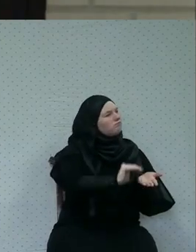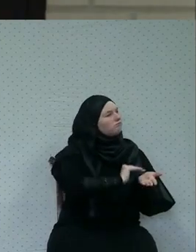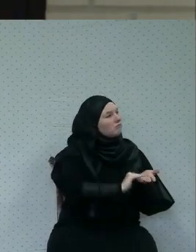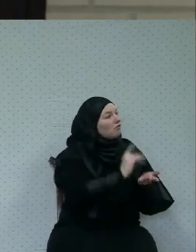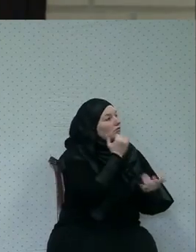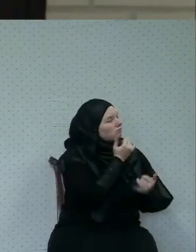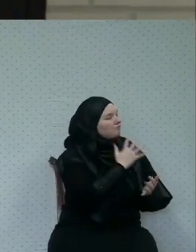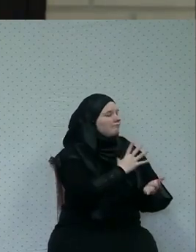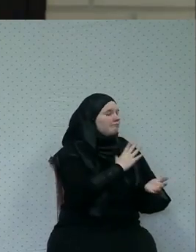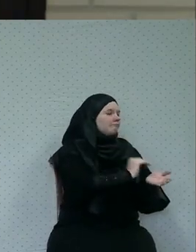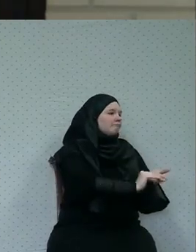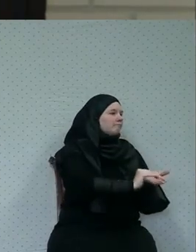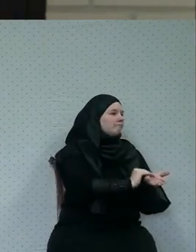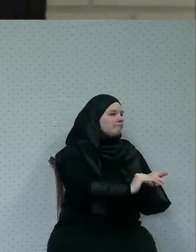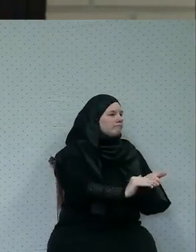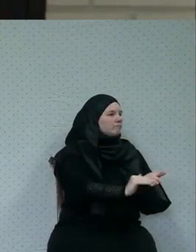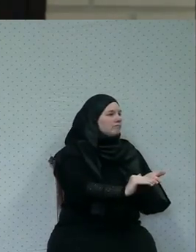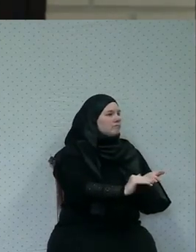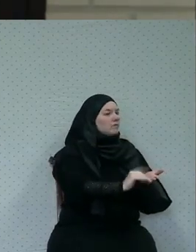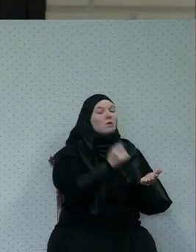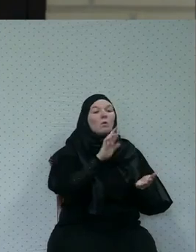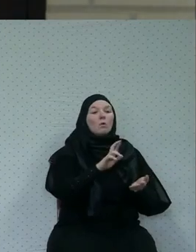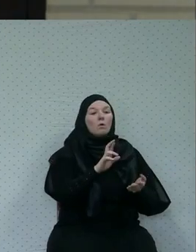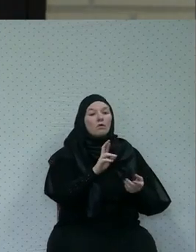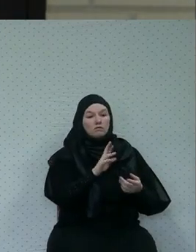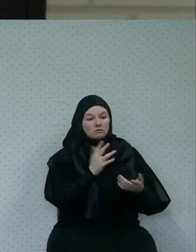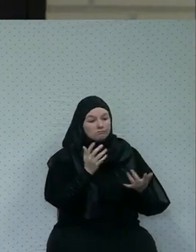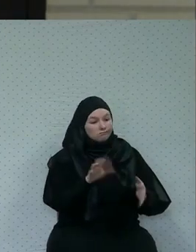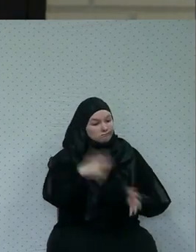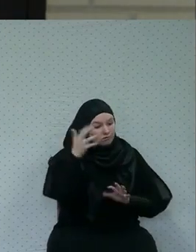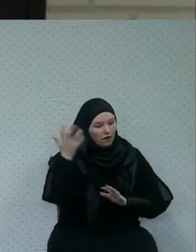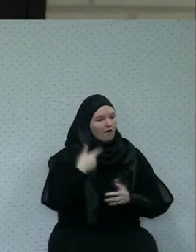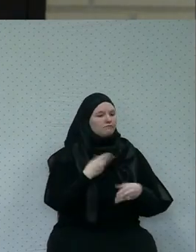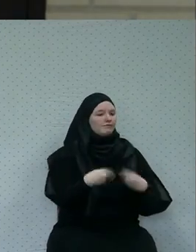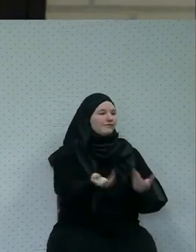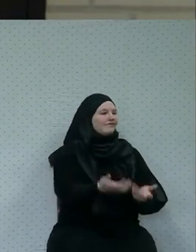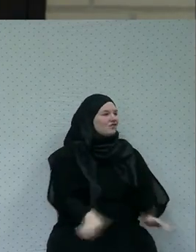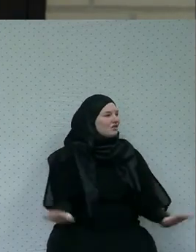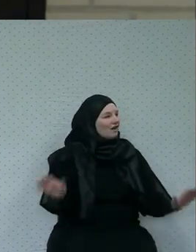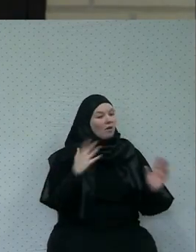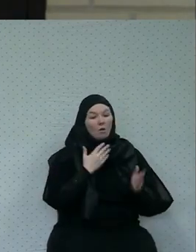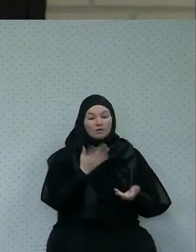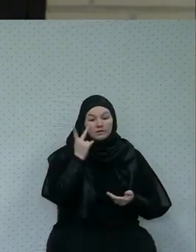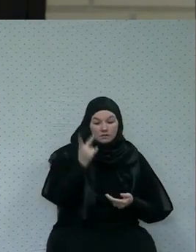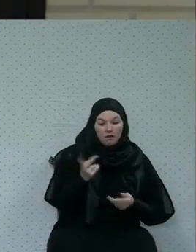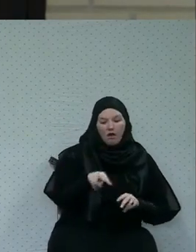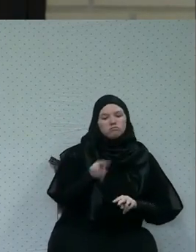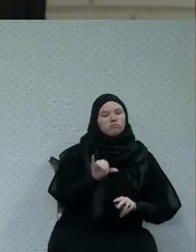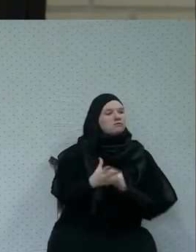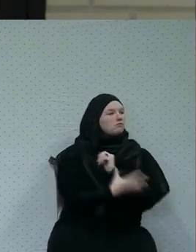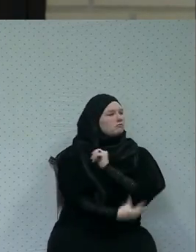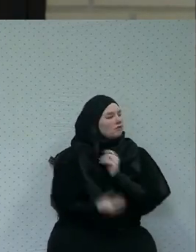others, those who open new pages and give new chances to each other, those who are helpful to each